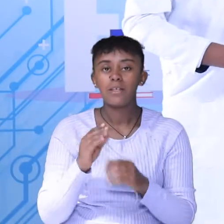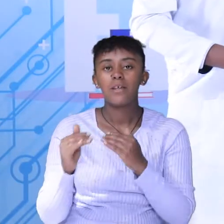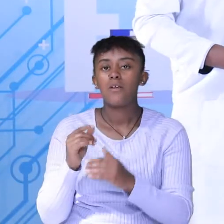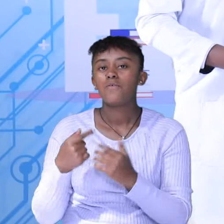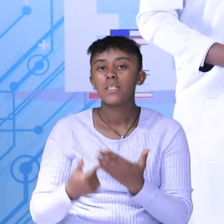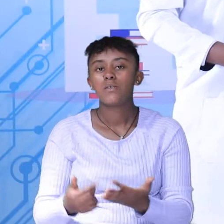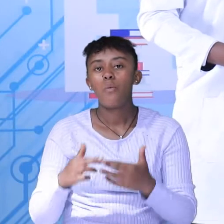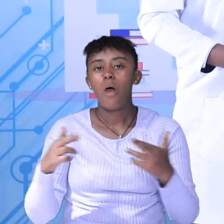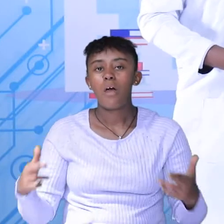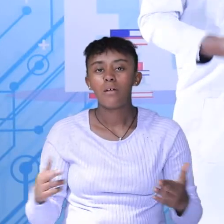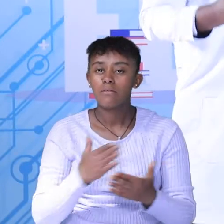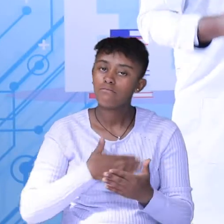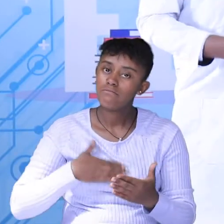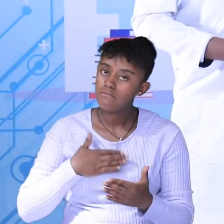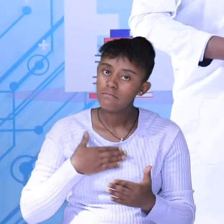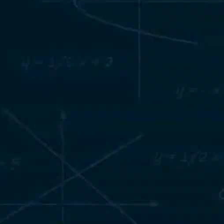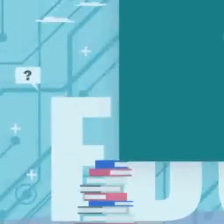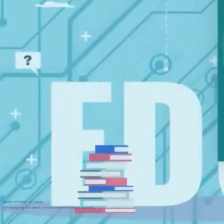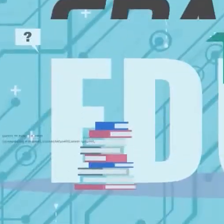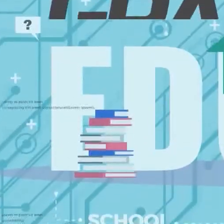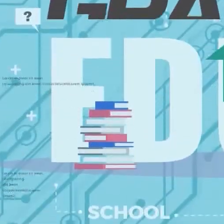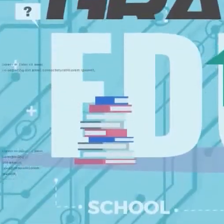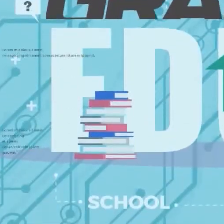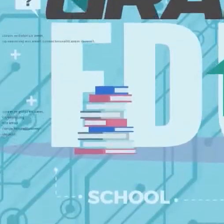wire. So please try to find this.